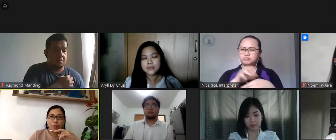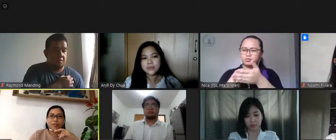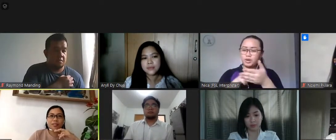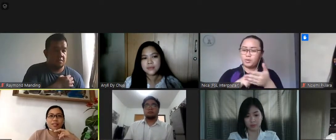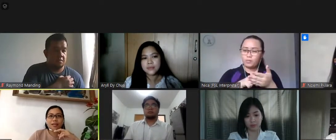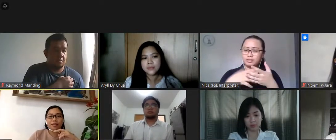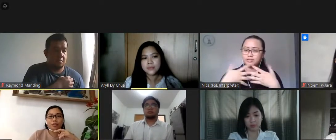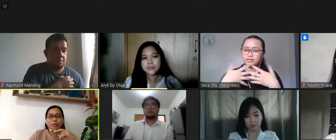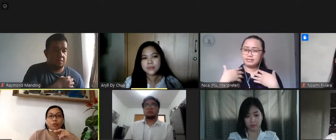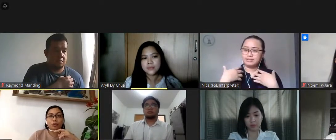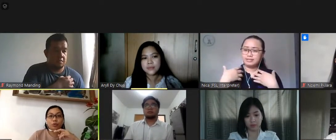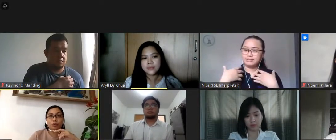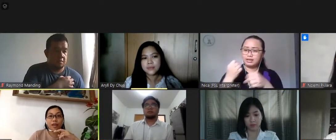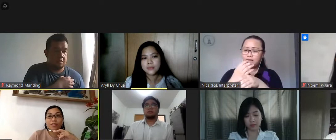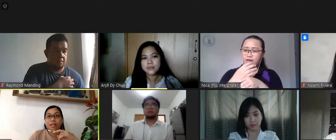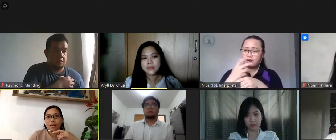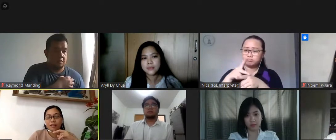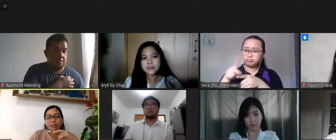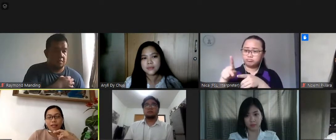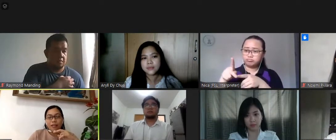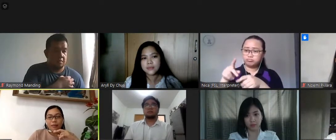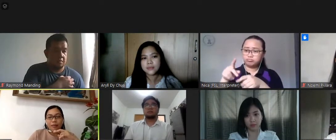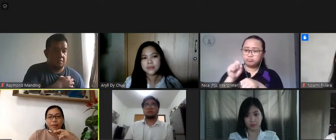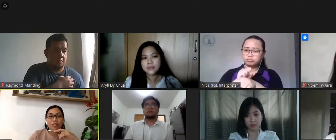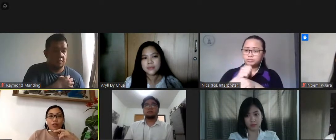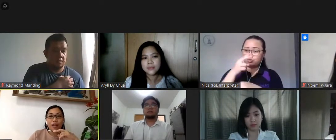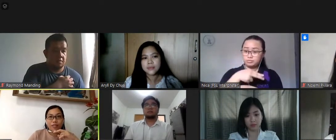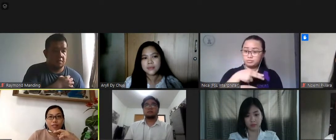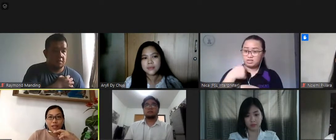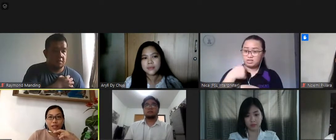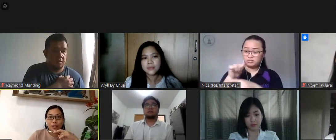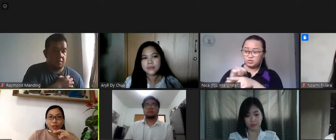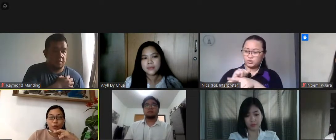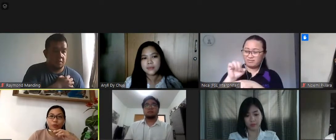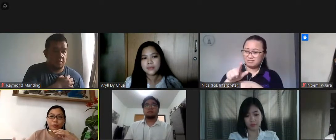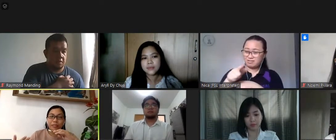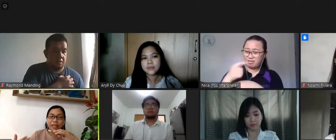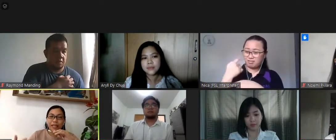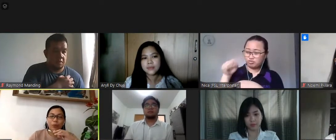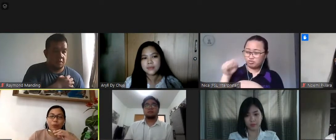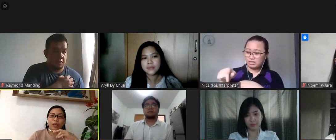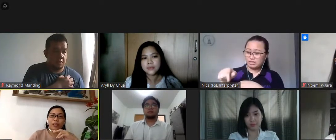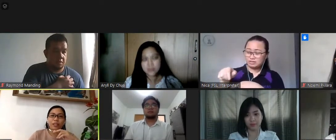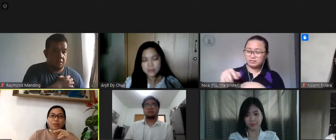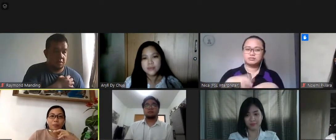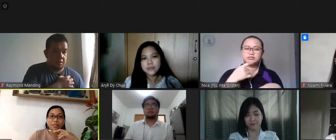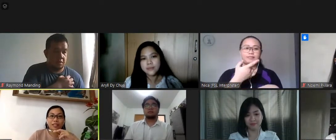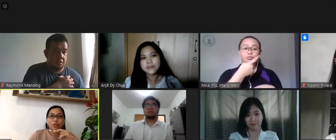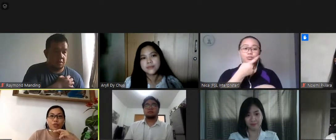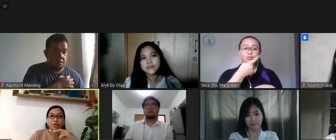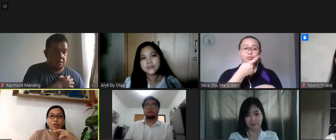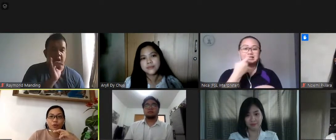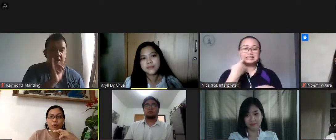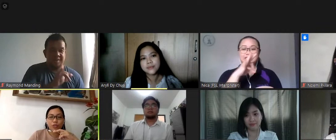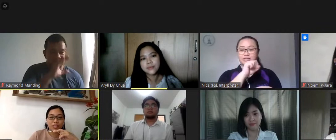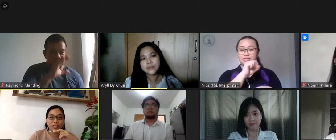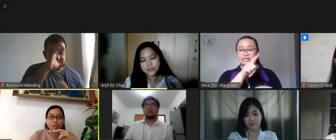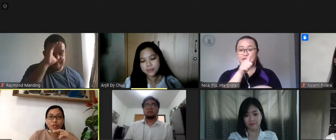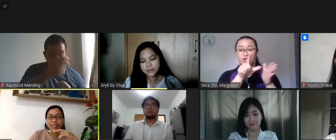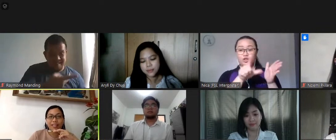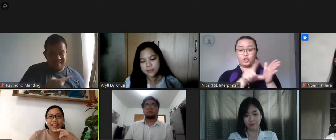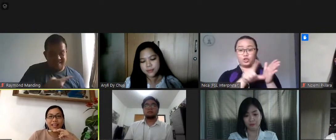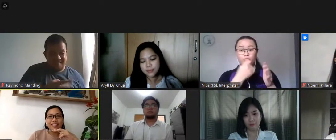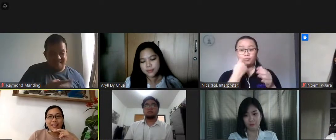hospital setting, to train FSL? Based on the FSL law, yung pinakita ko kanina dun sa presentation ko, which is Section